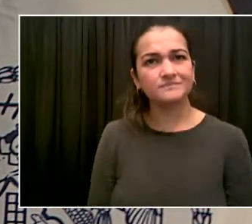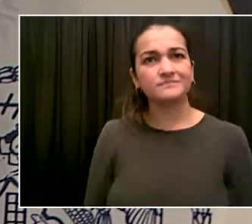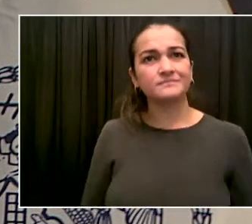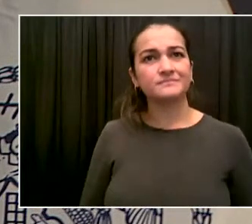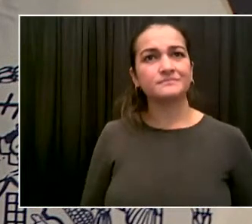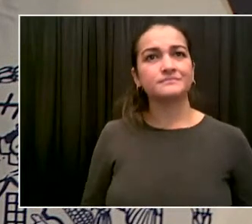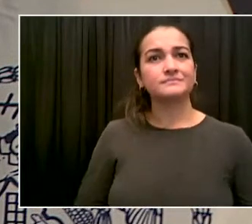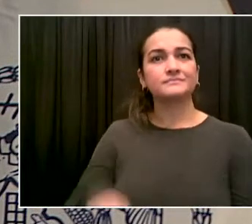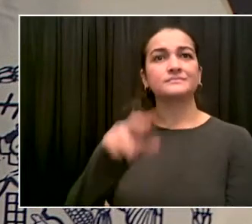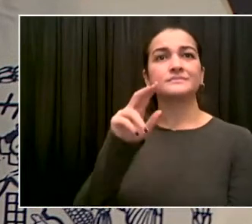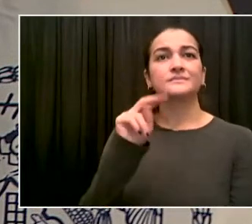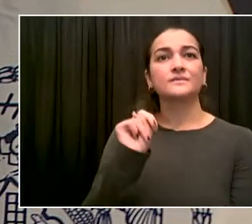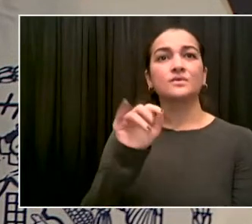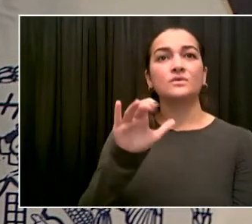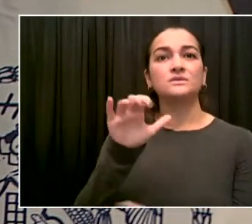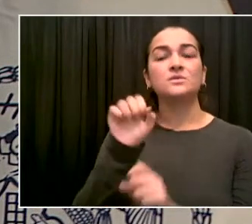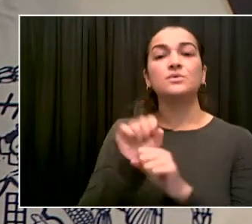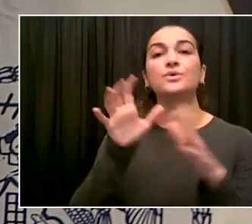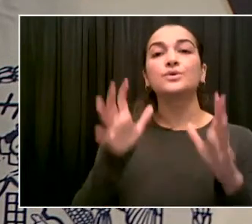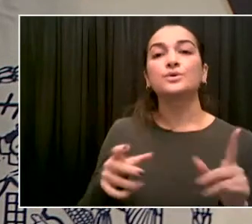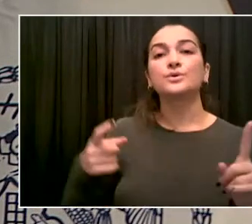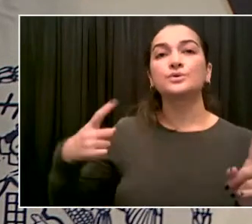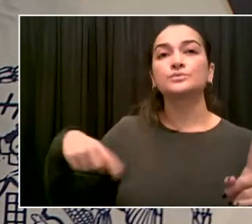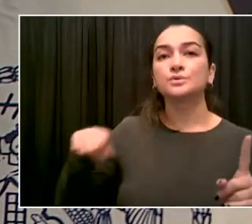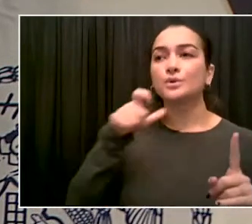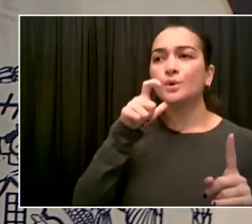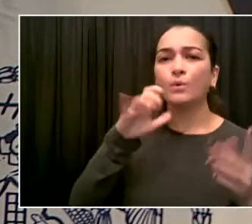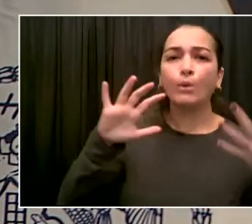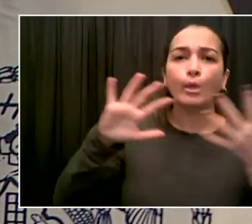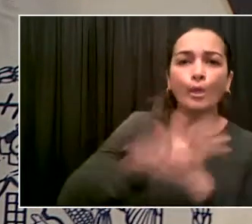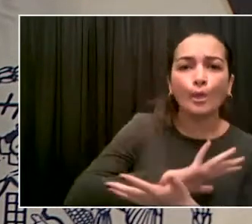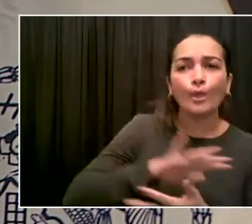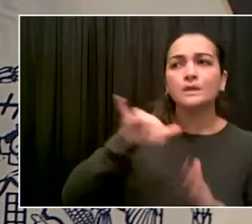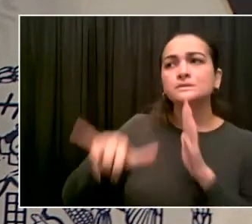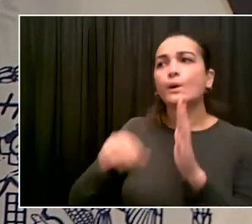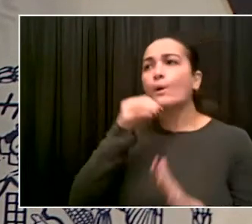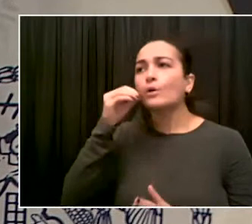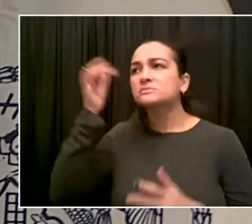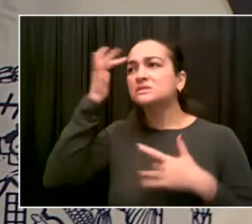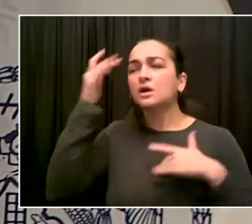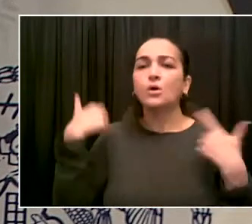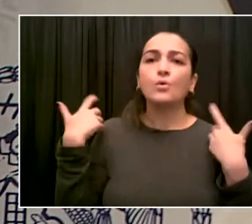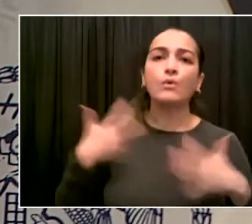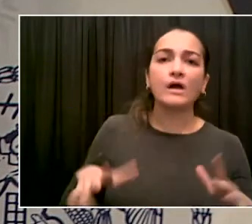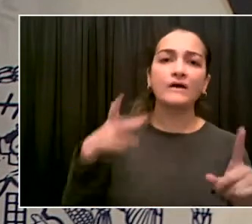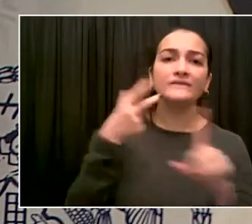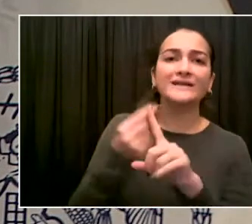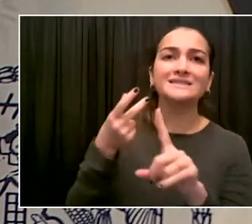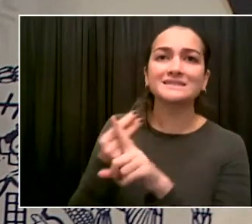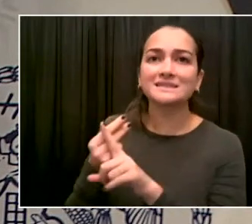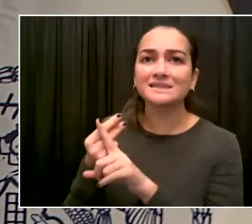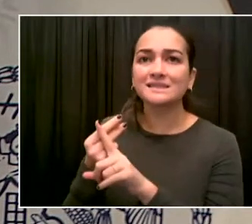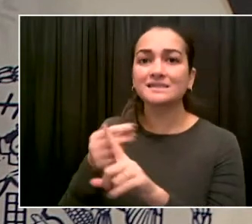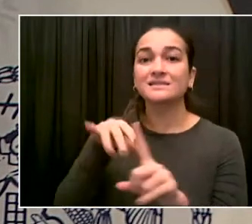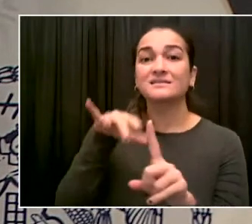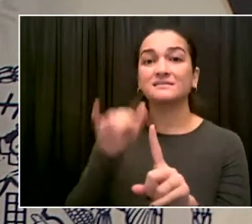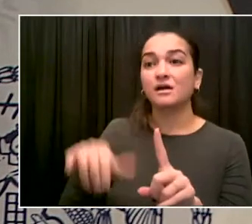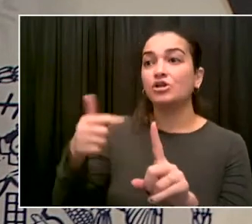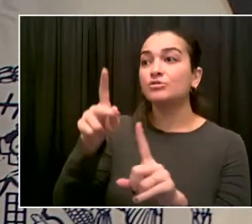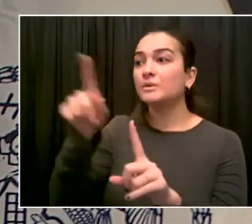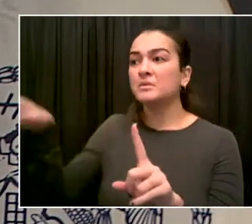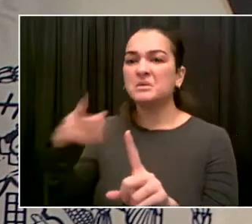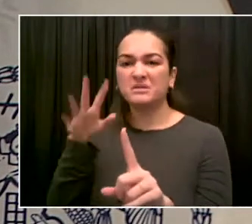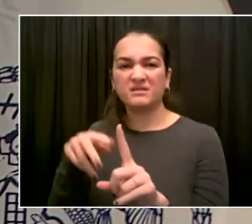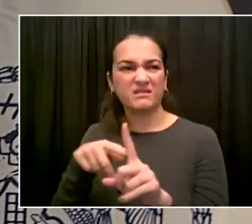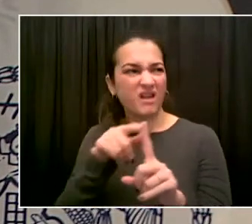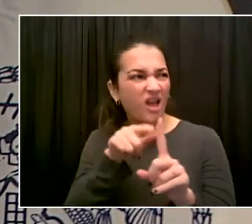getting the service they deserve. So if anybody out there is faking being sick, you're doing the wrong thing for